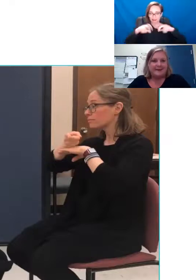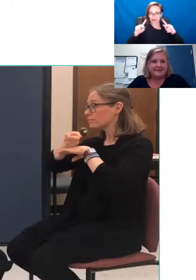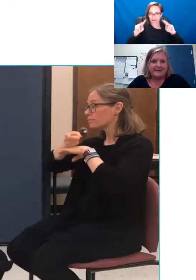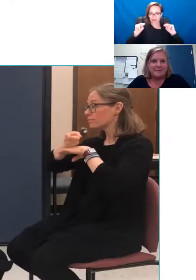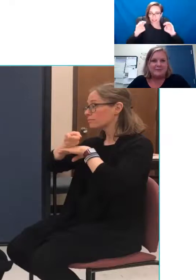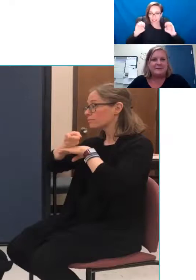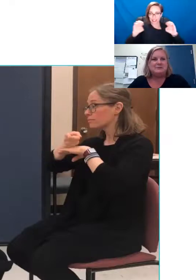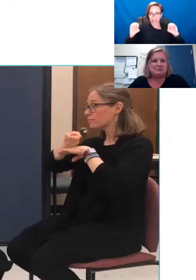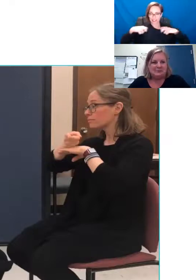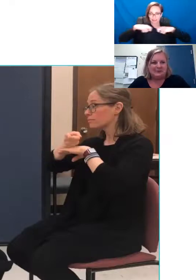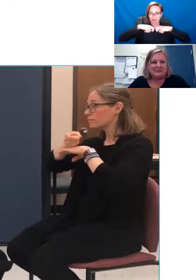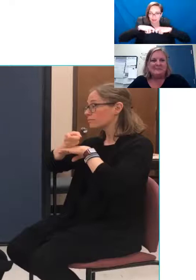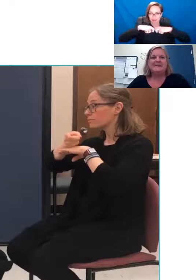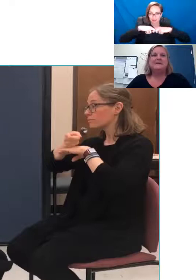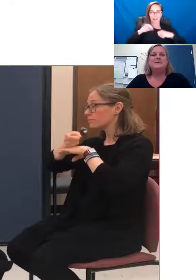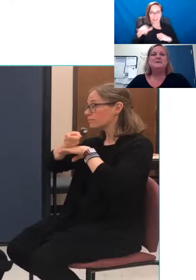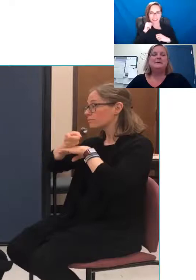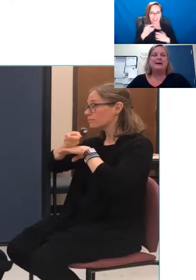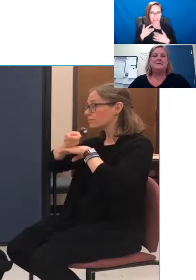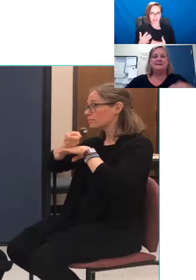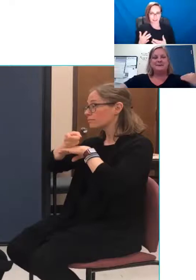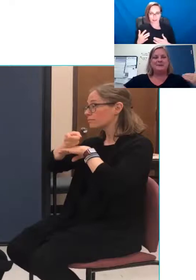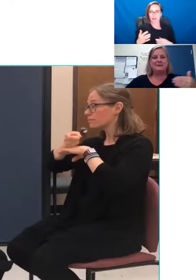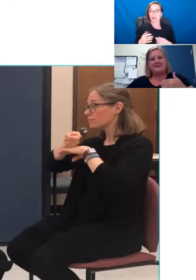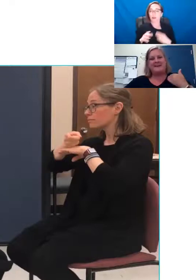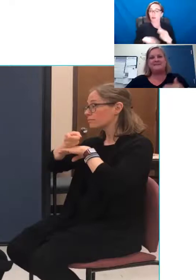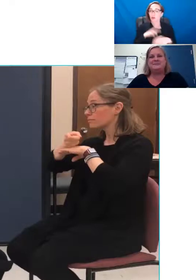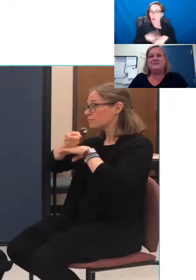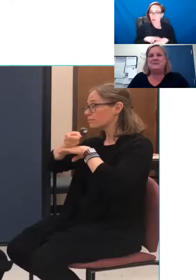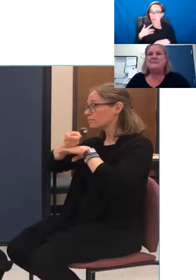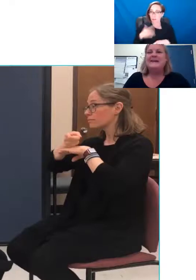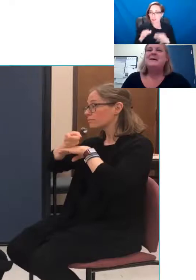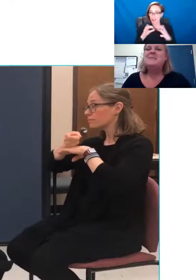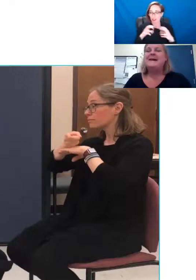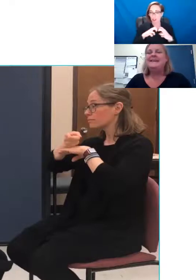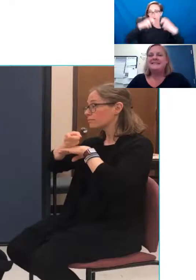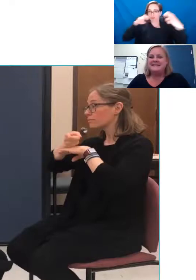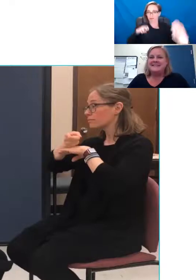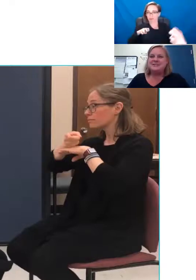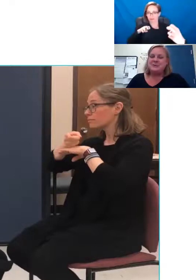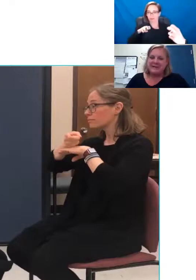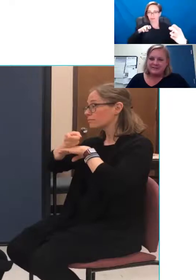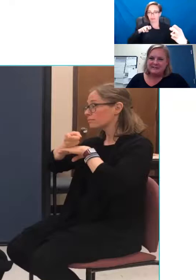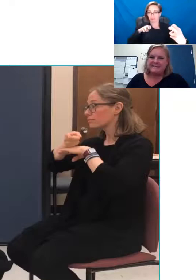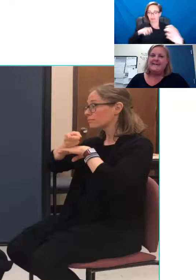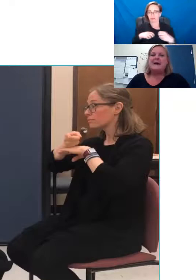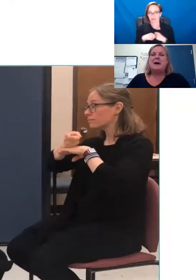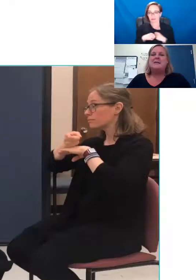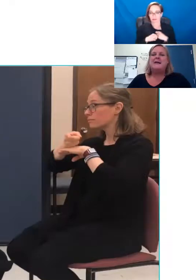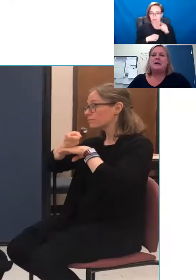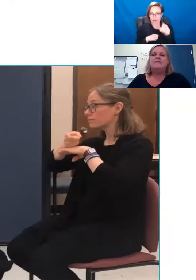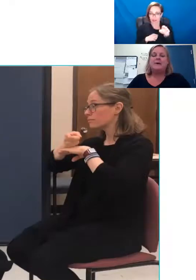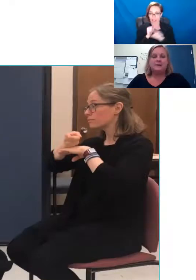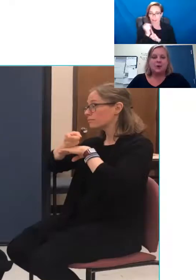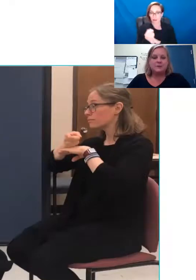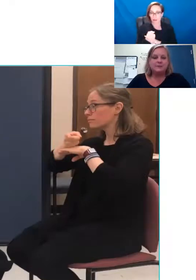typical spacing with an interpreter. We do allow the interpreters to have some room, but in this situation,